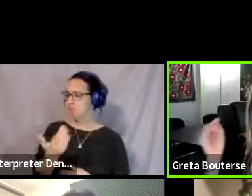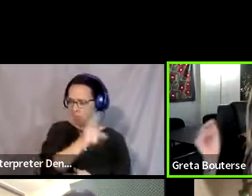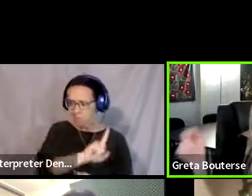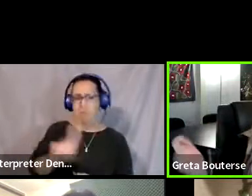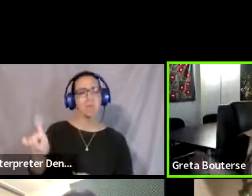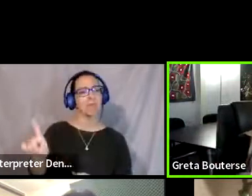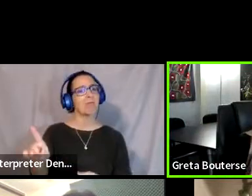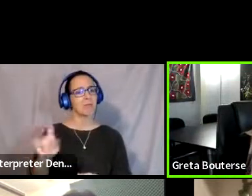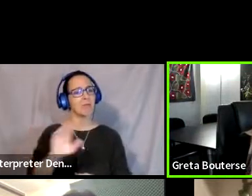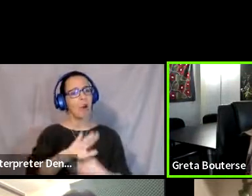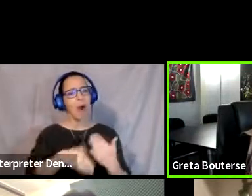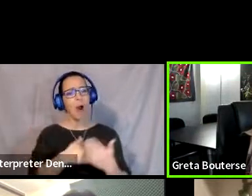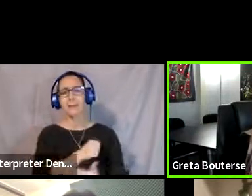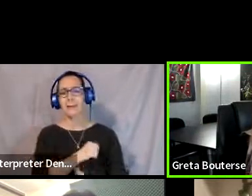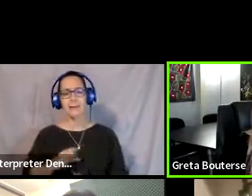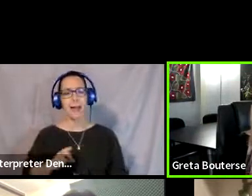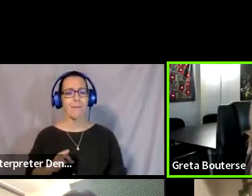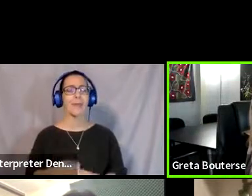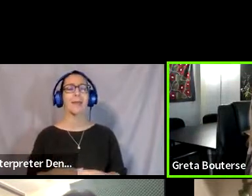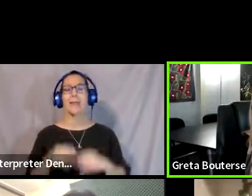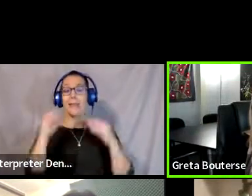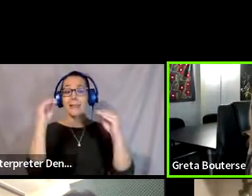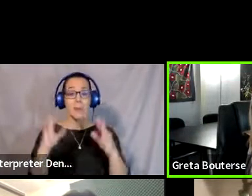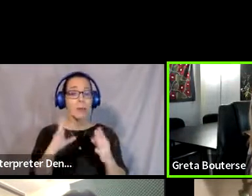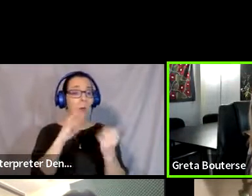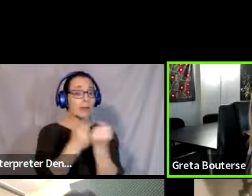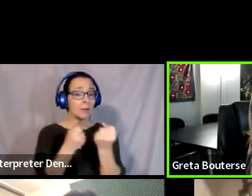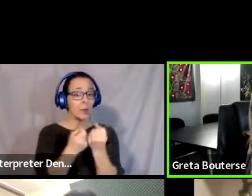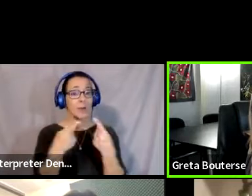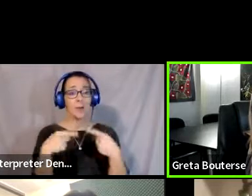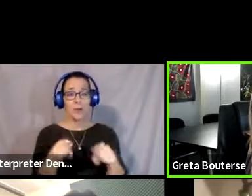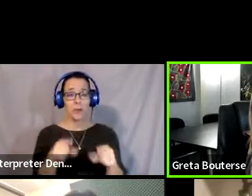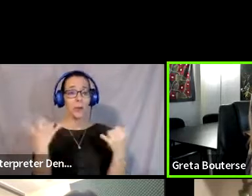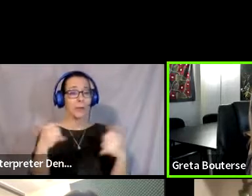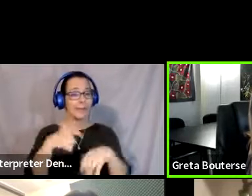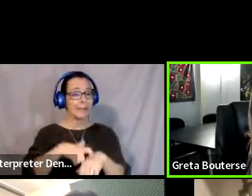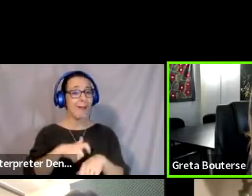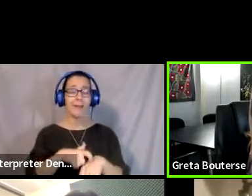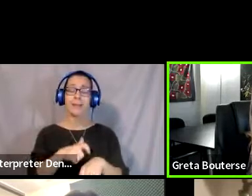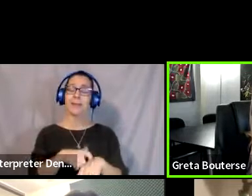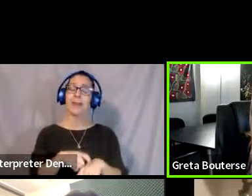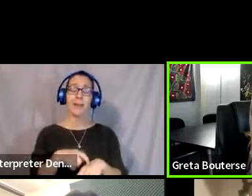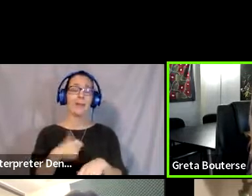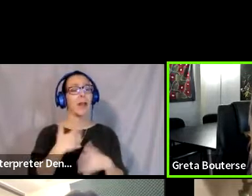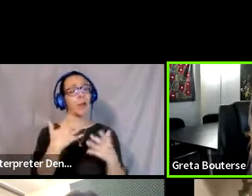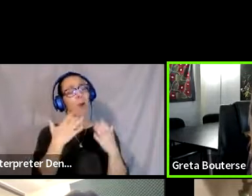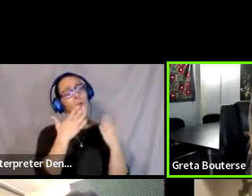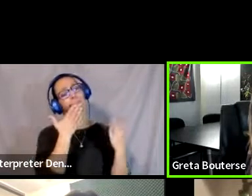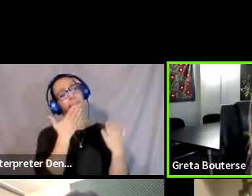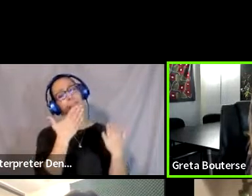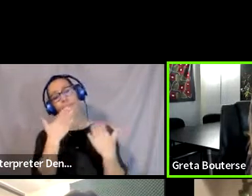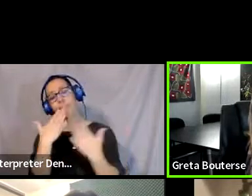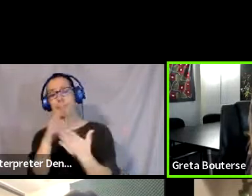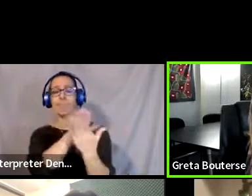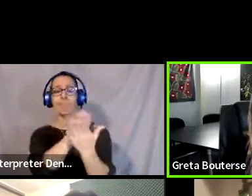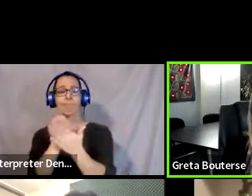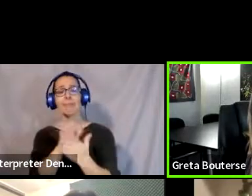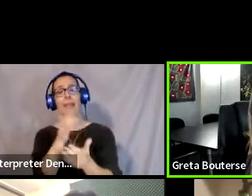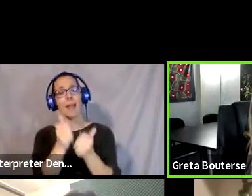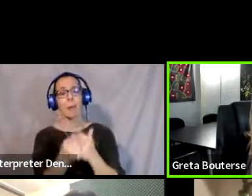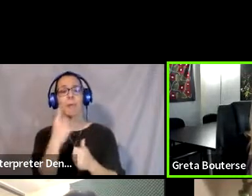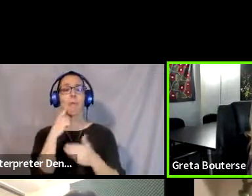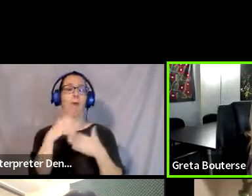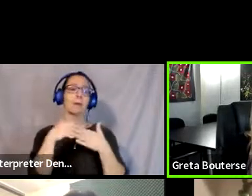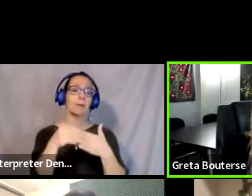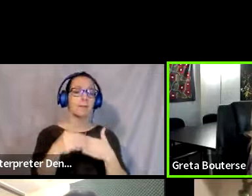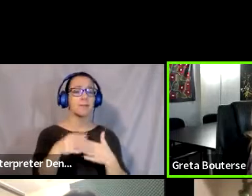so our teachers were just down supporting during recess. So I want to acknowledge everyone for their flexibility and supporting wherever